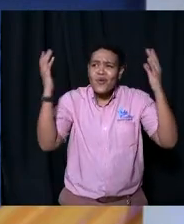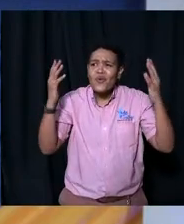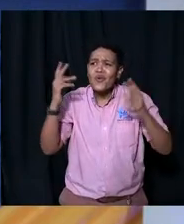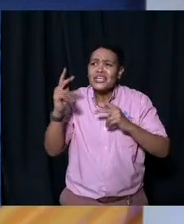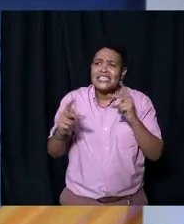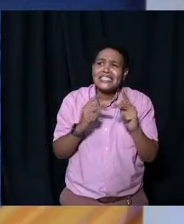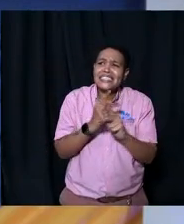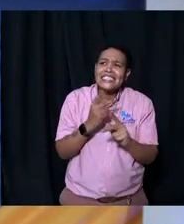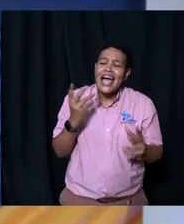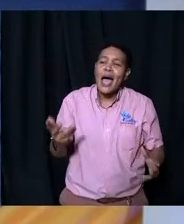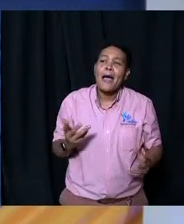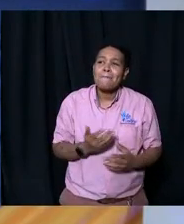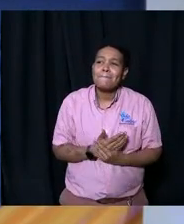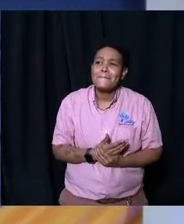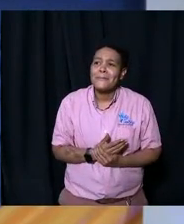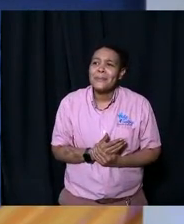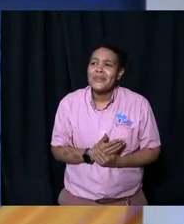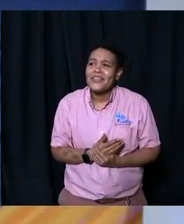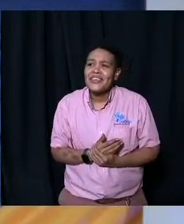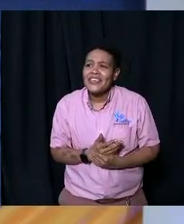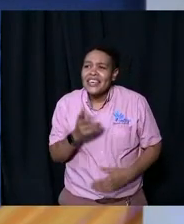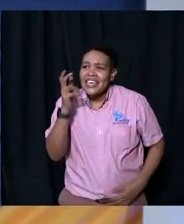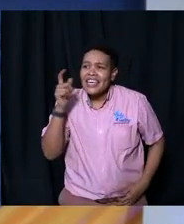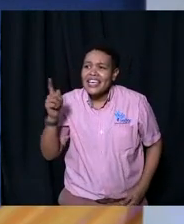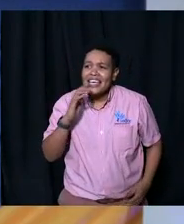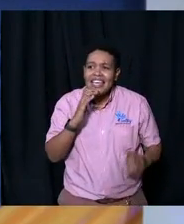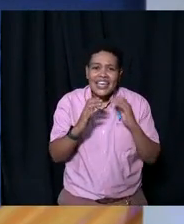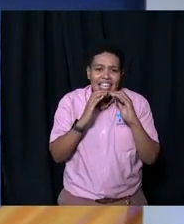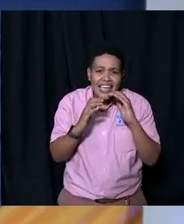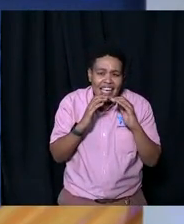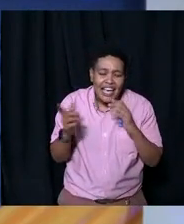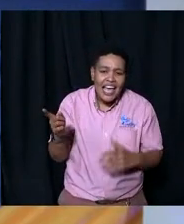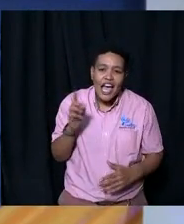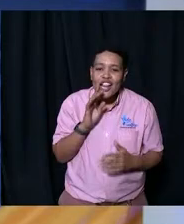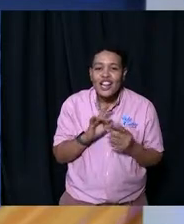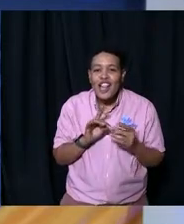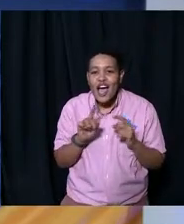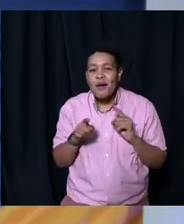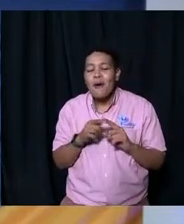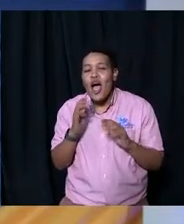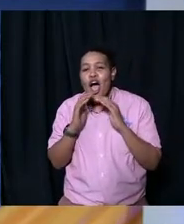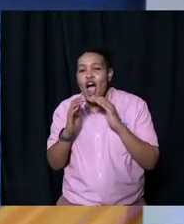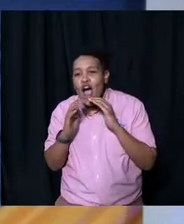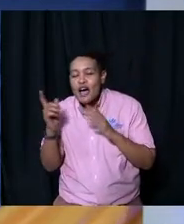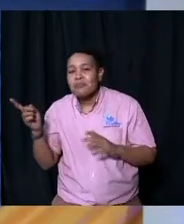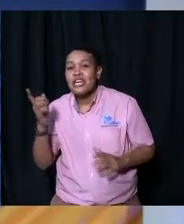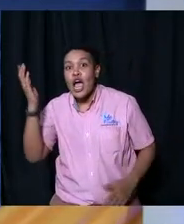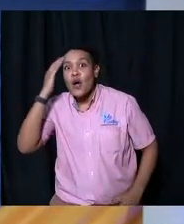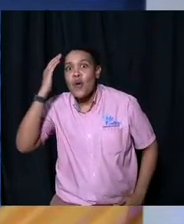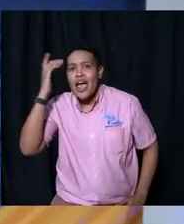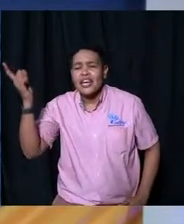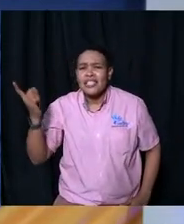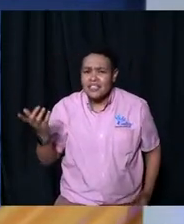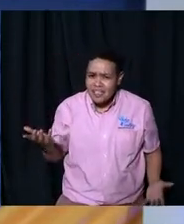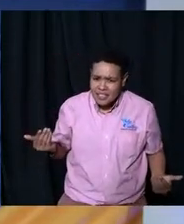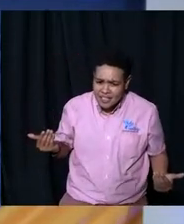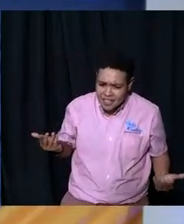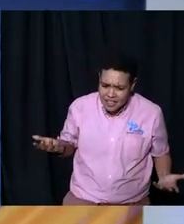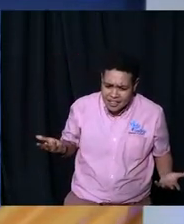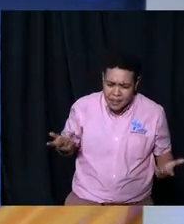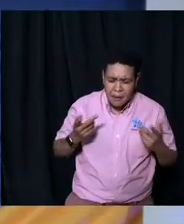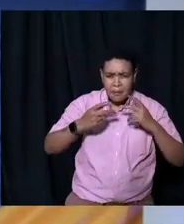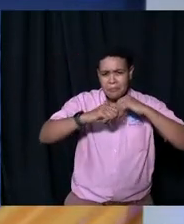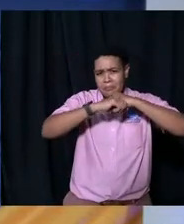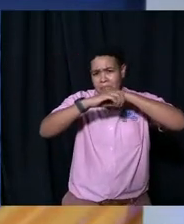of, I hear you talk about the communication, and you can't talk about the communication and the awareness,